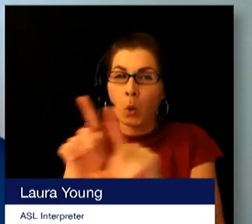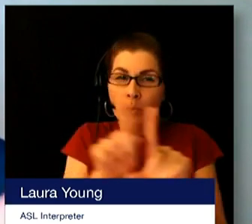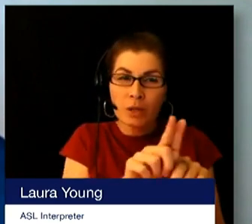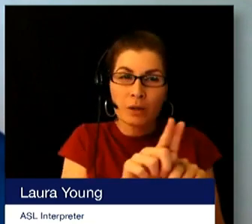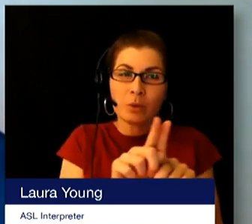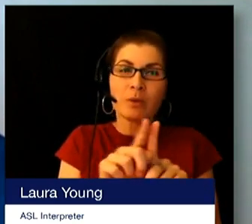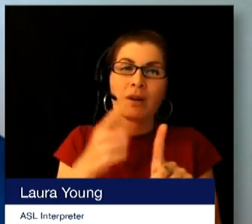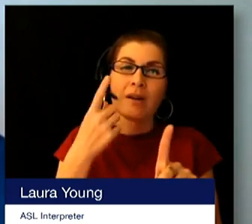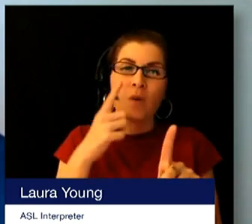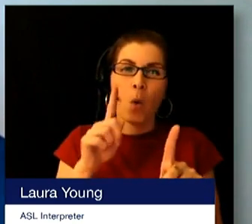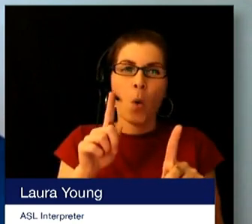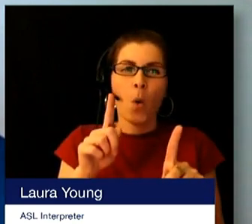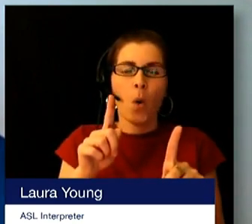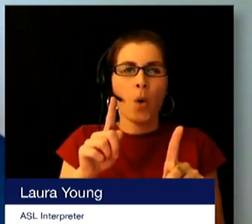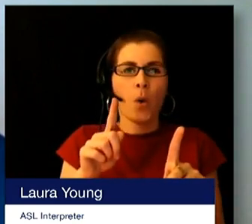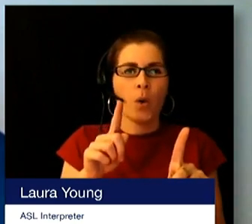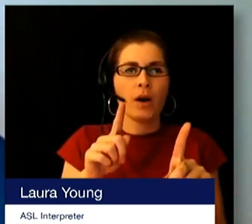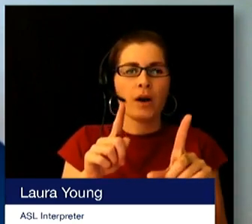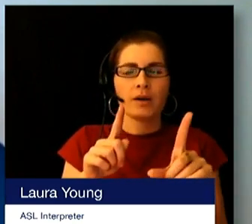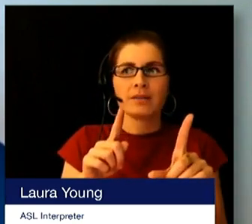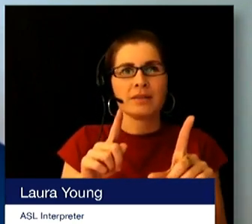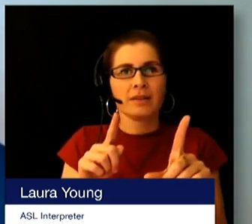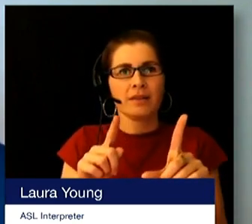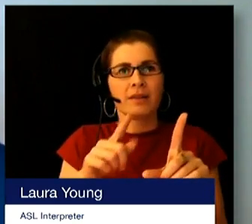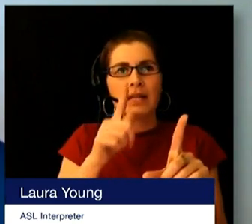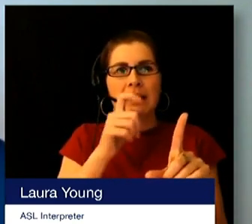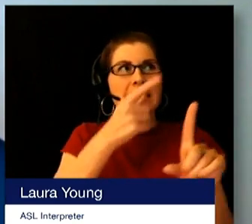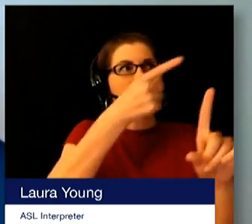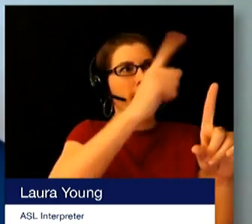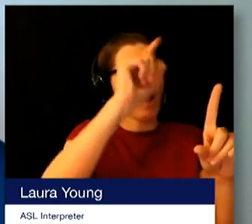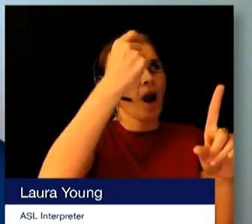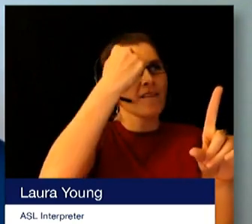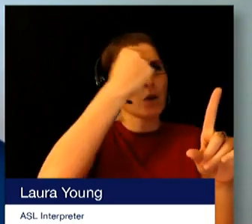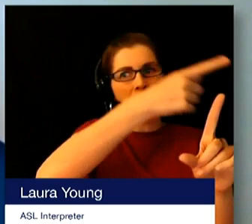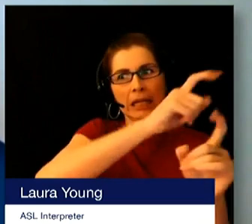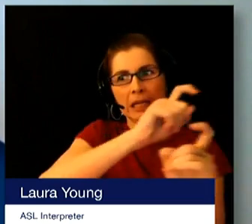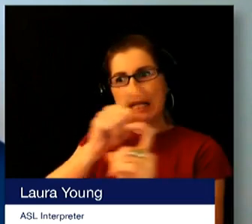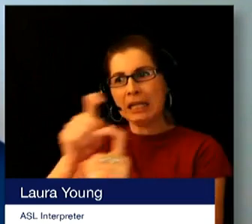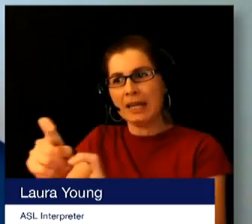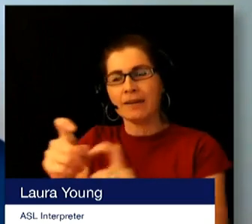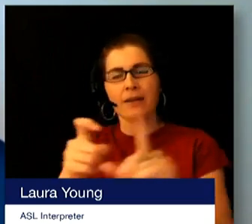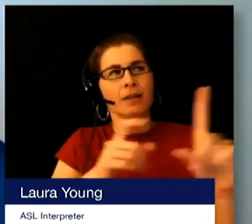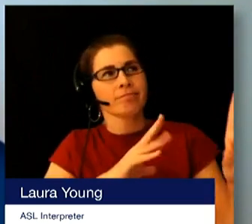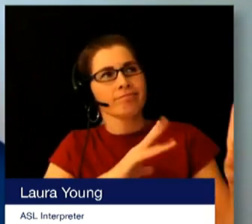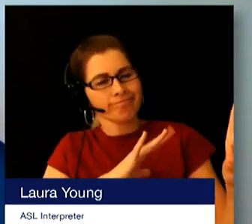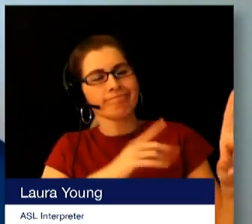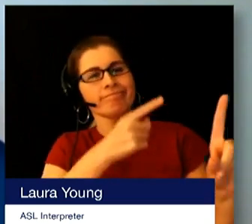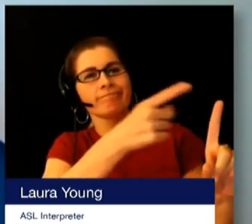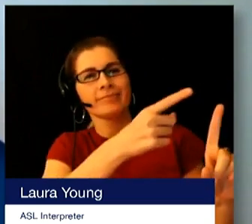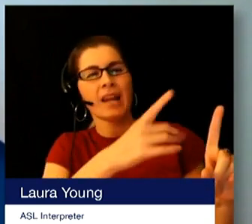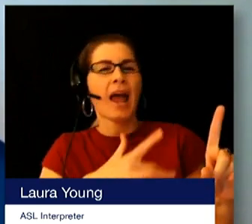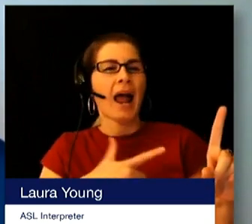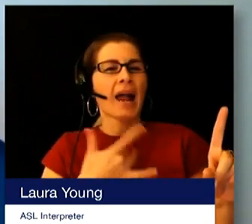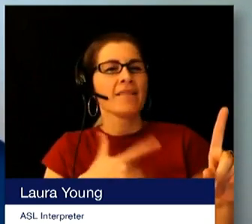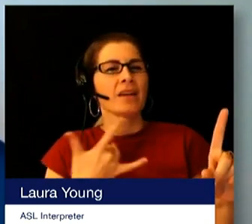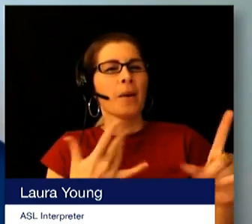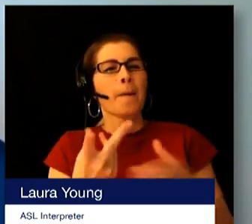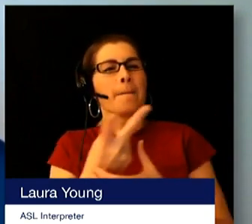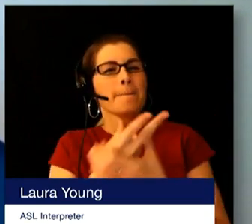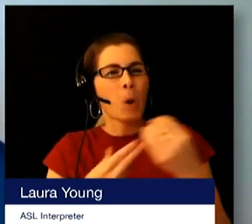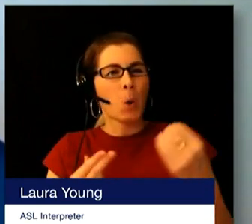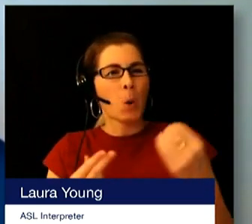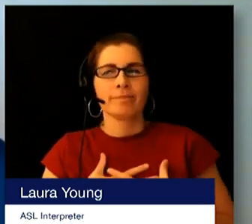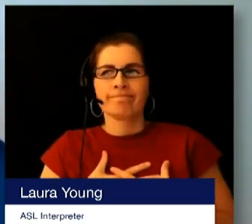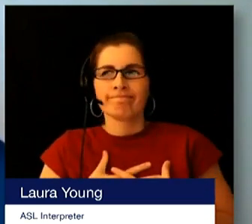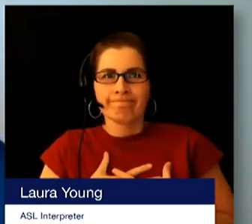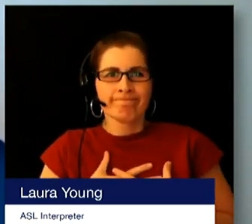to the not only the receiver, but that one who is given it as well. I call it what I feel a double-edged redemption. And what I